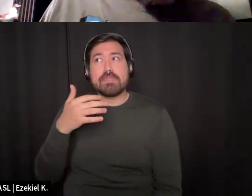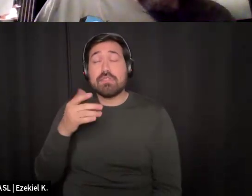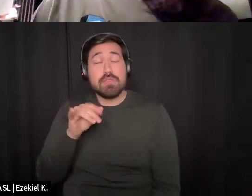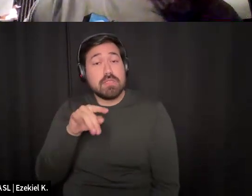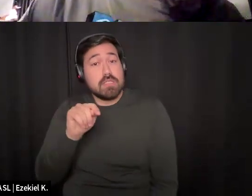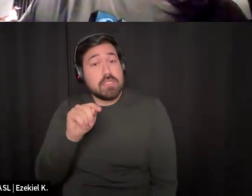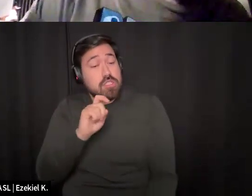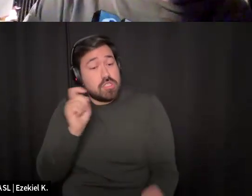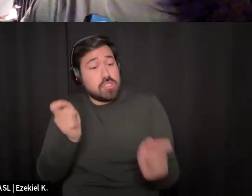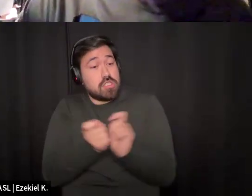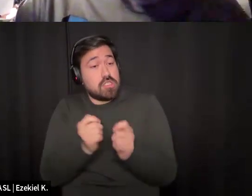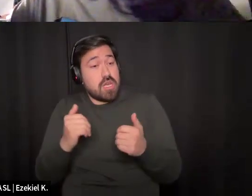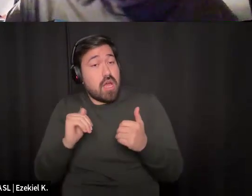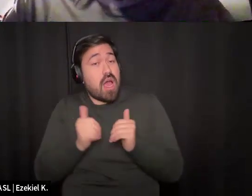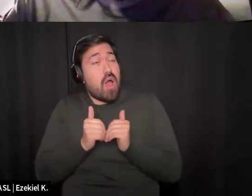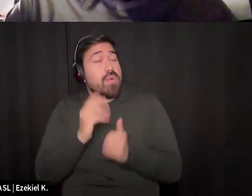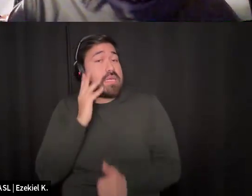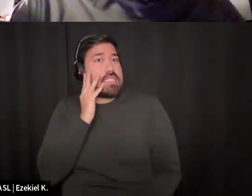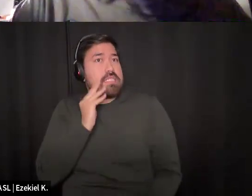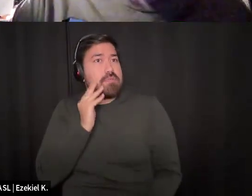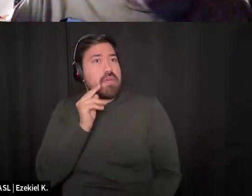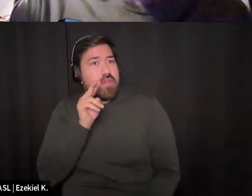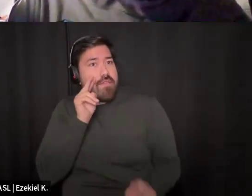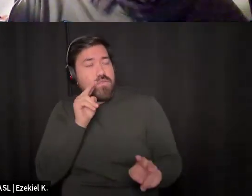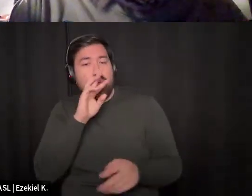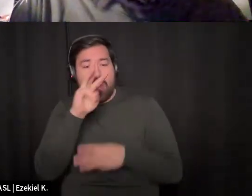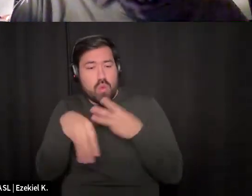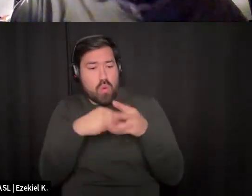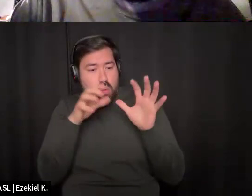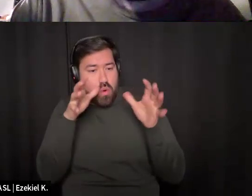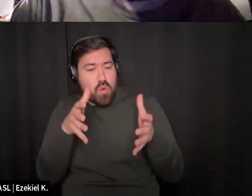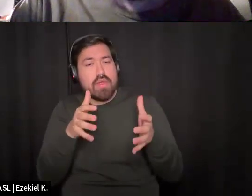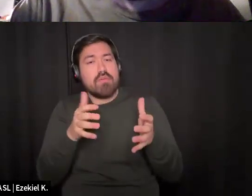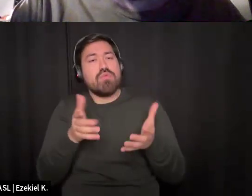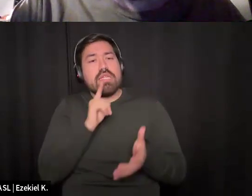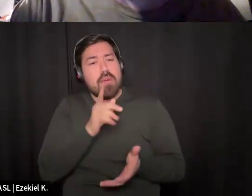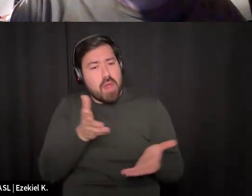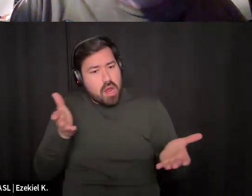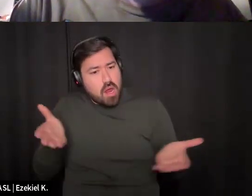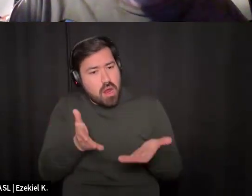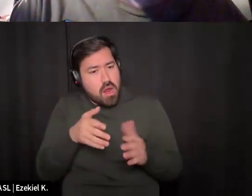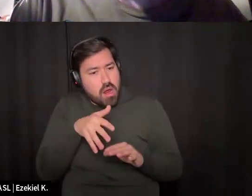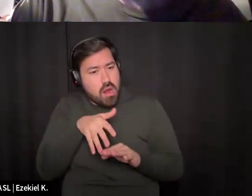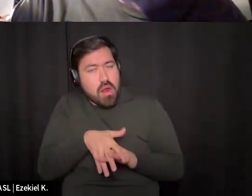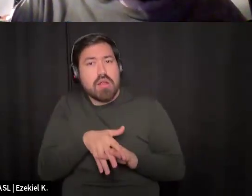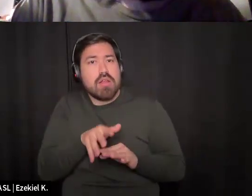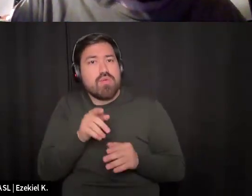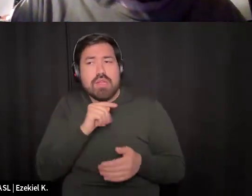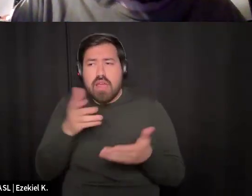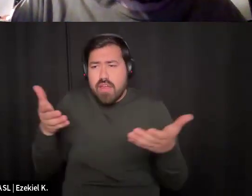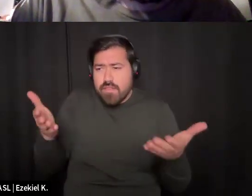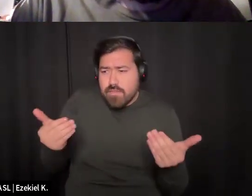changes how we experience the world and allows us to be present in these different ways. And it invites new